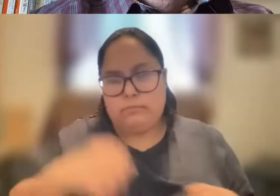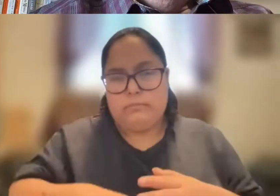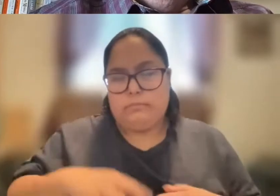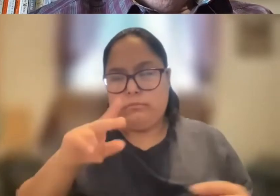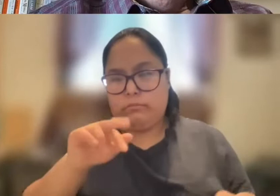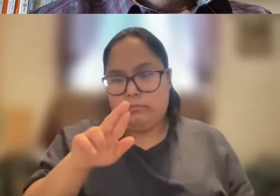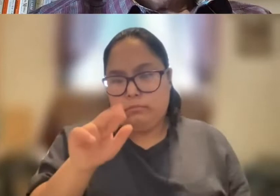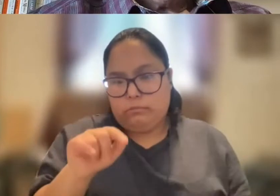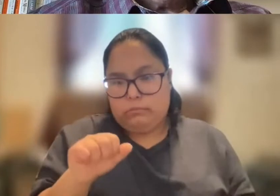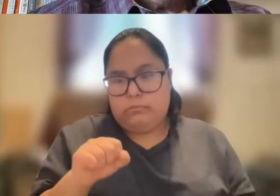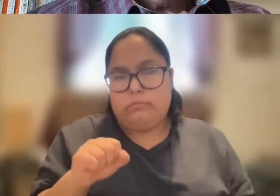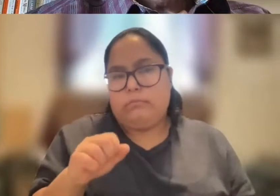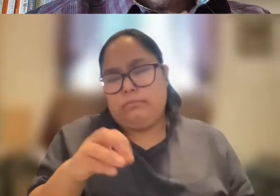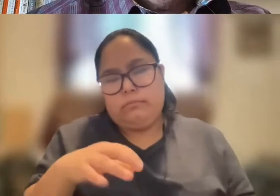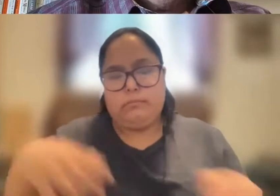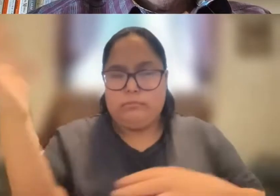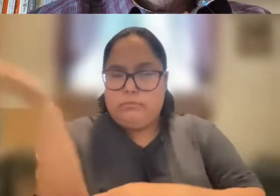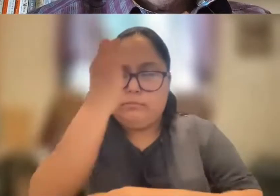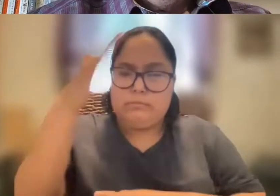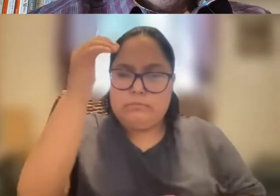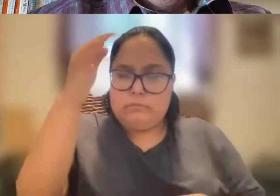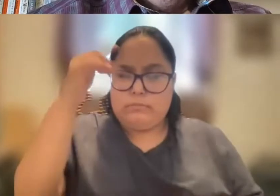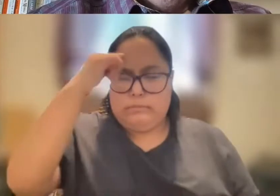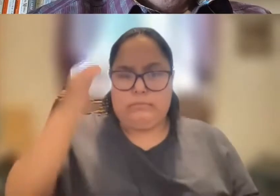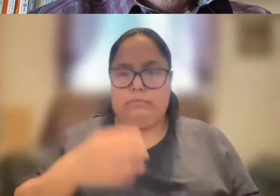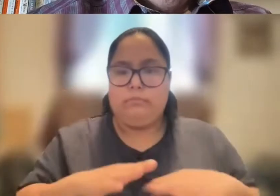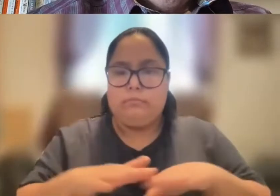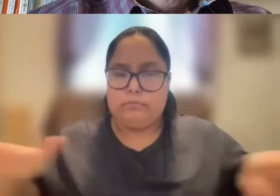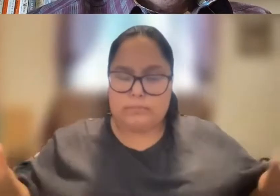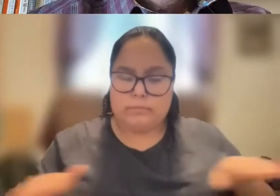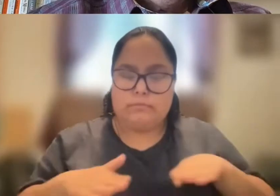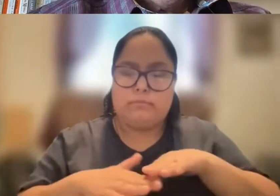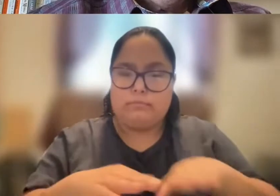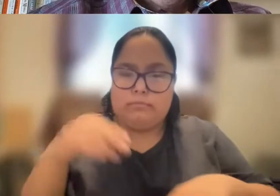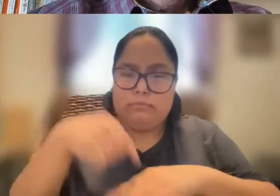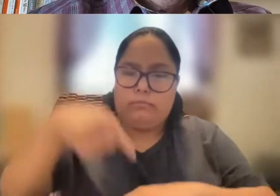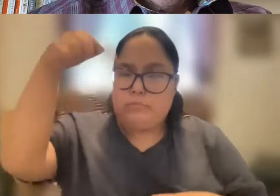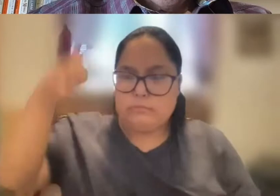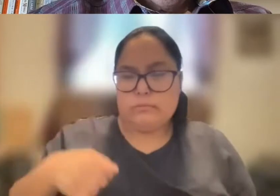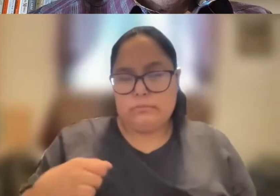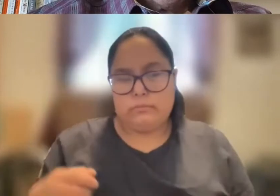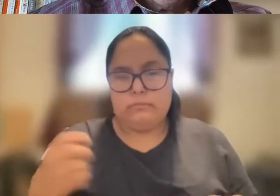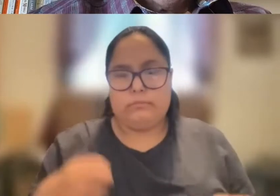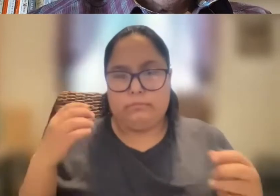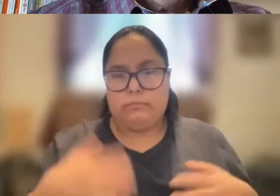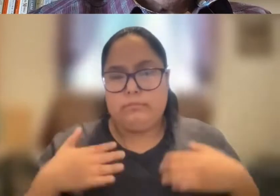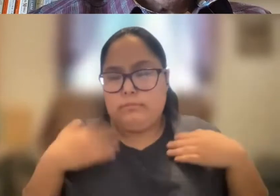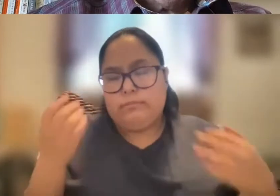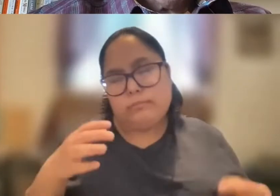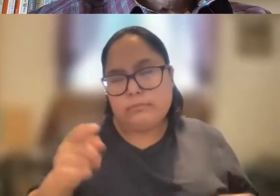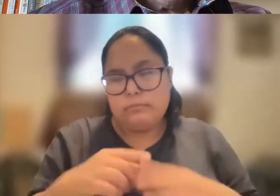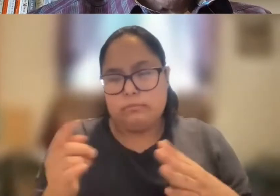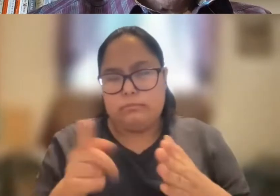military exercise. We've never had a flag put up in the middle of the field. So that was a pretty exciting moment.